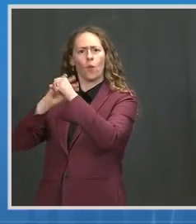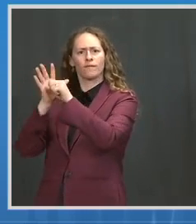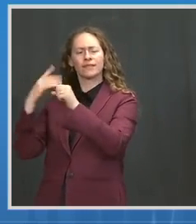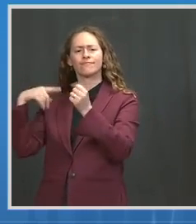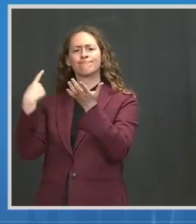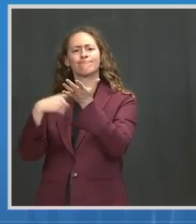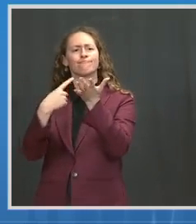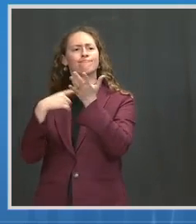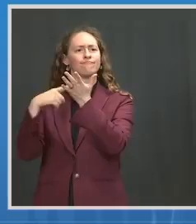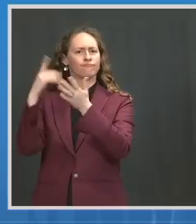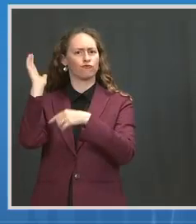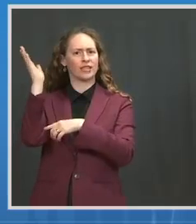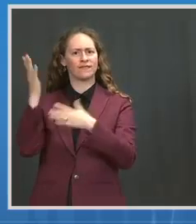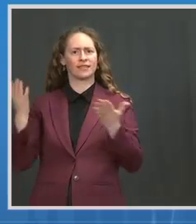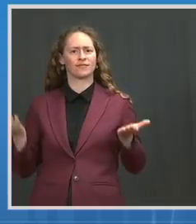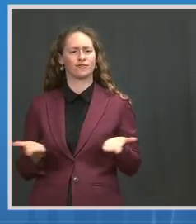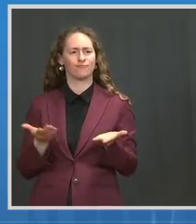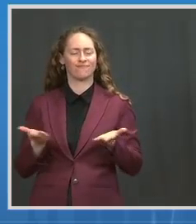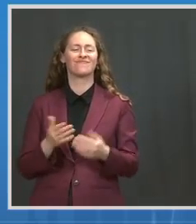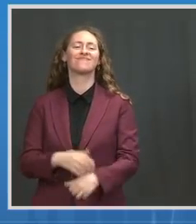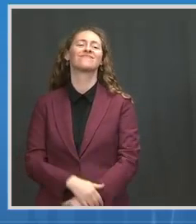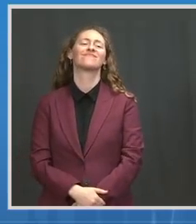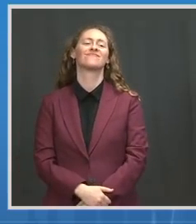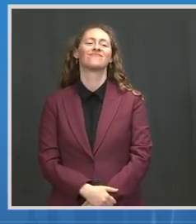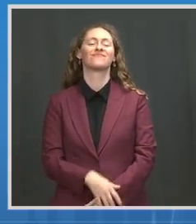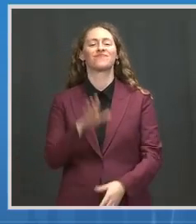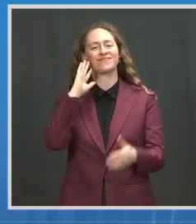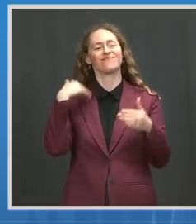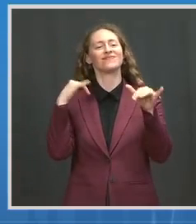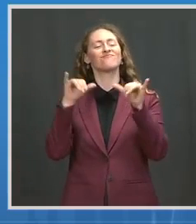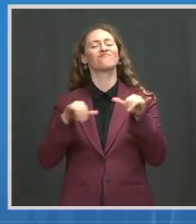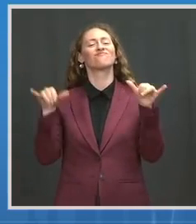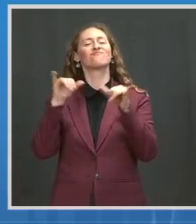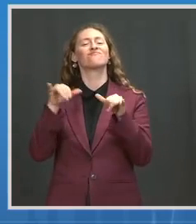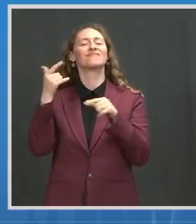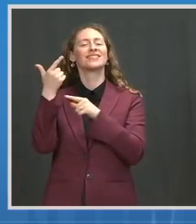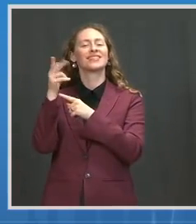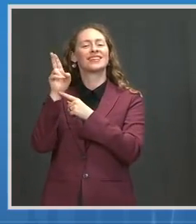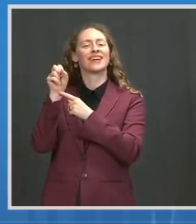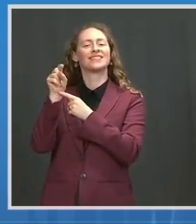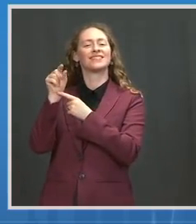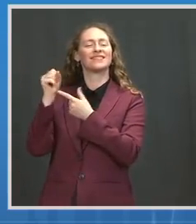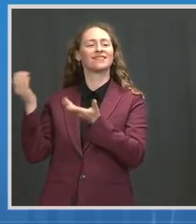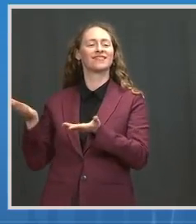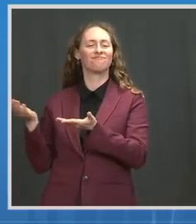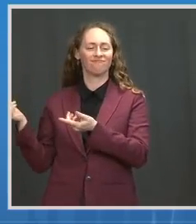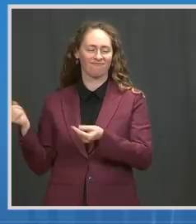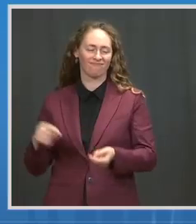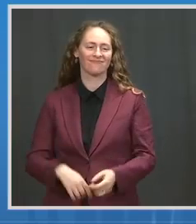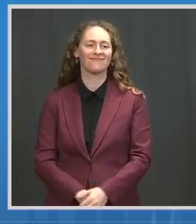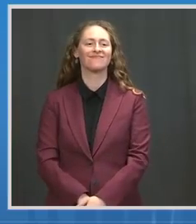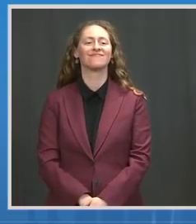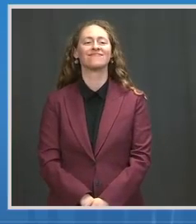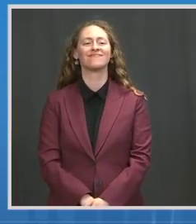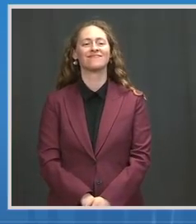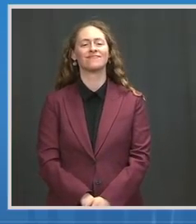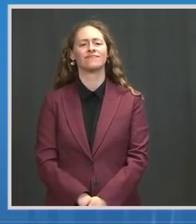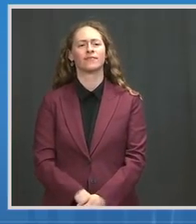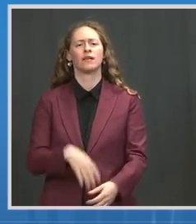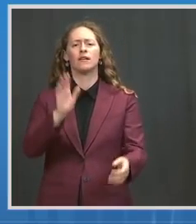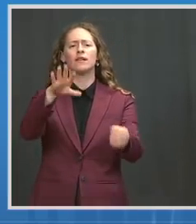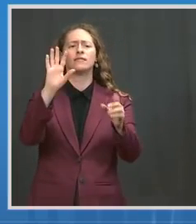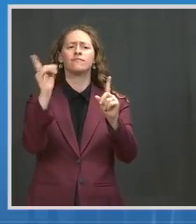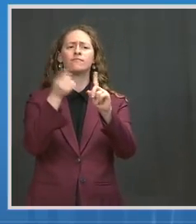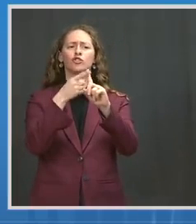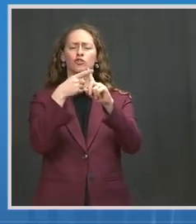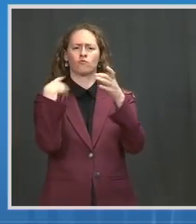Dr. Fauci, and Dr. Nunez-Smith. I want to first provide an update on our vaccination program. Over the